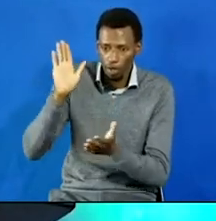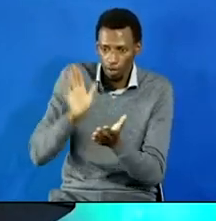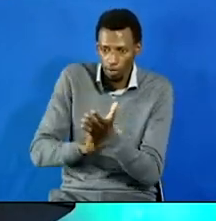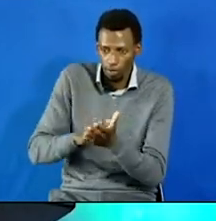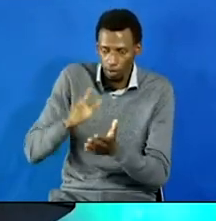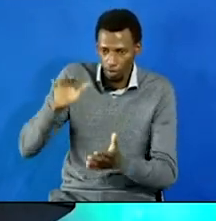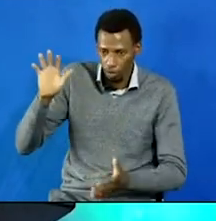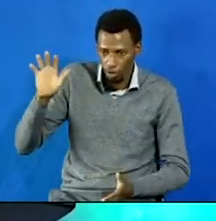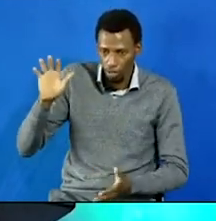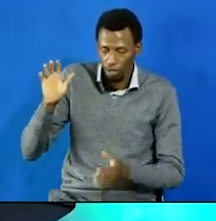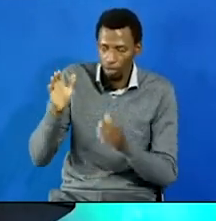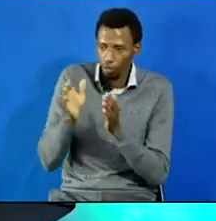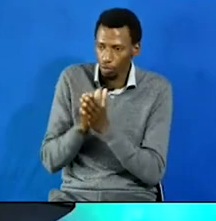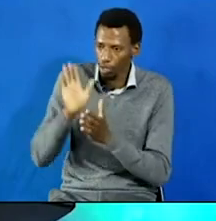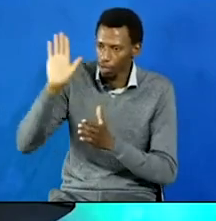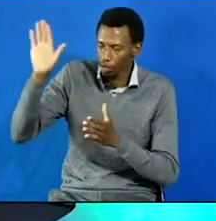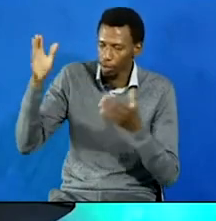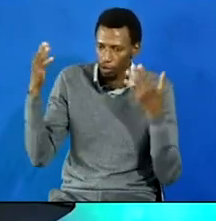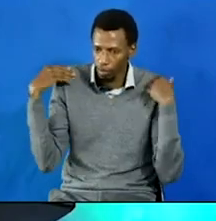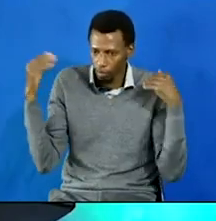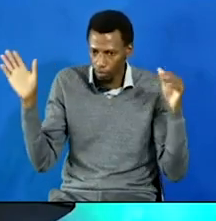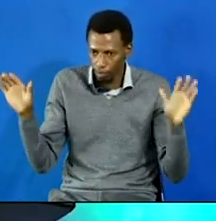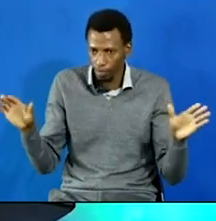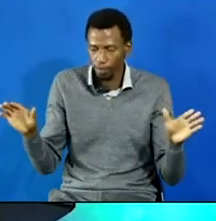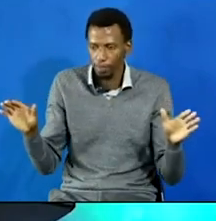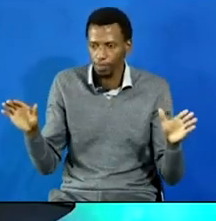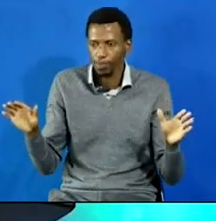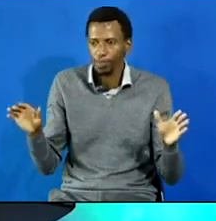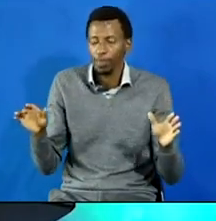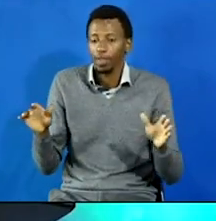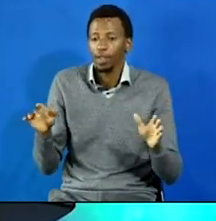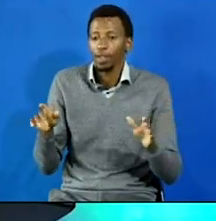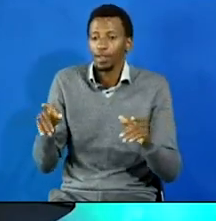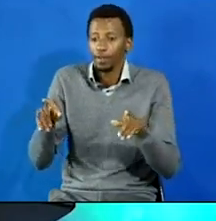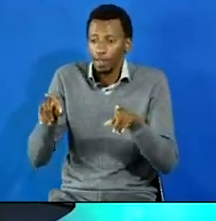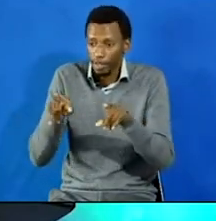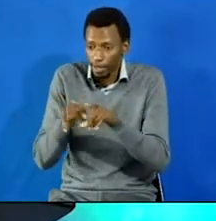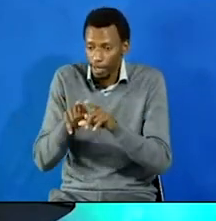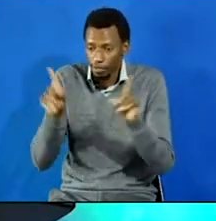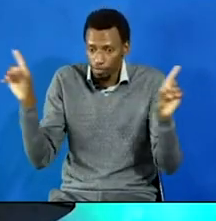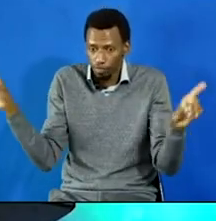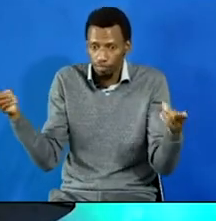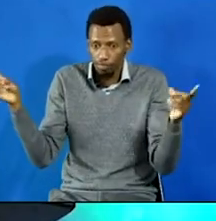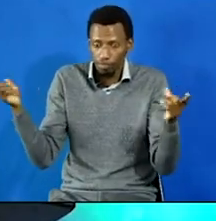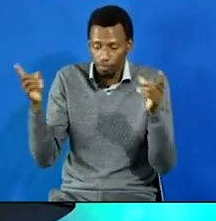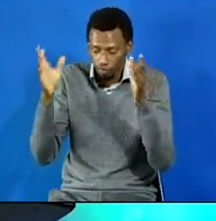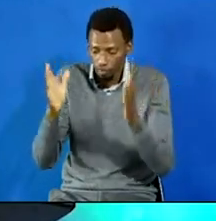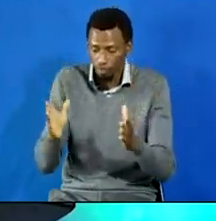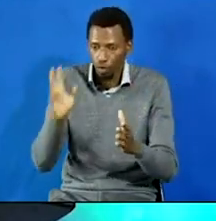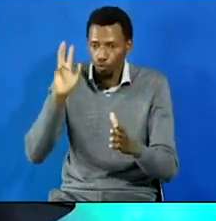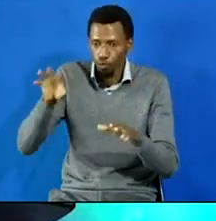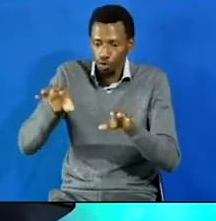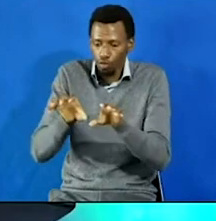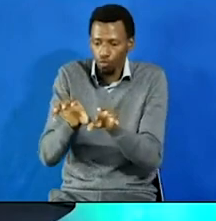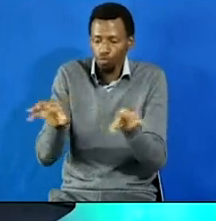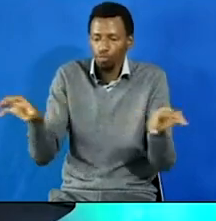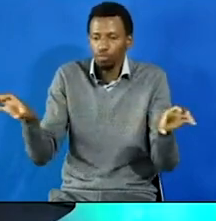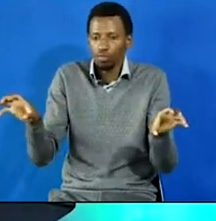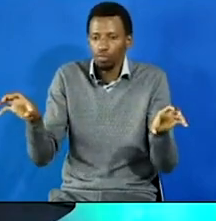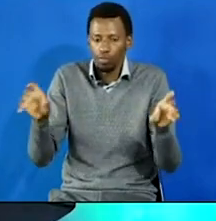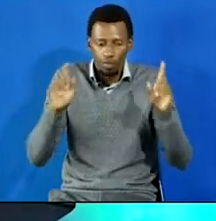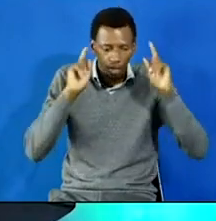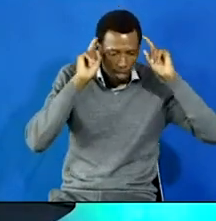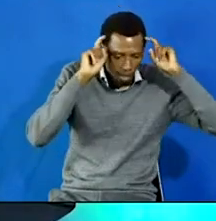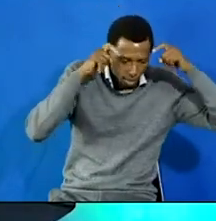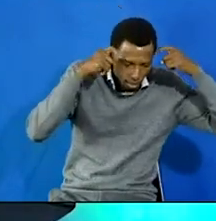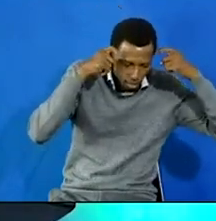angels, as a shepherd, he shall separate the goats from the sheep. And the sheep, he shall put them on the right